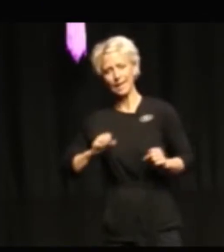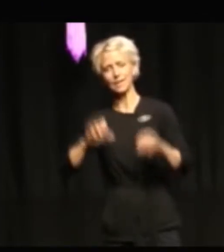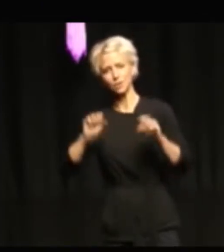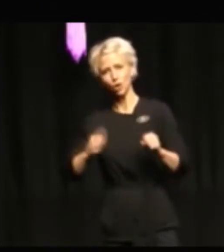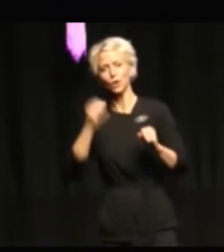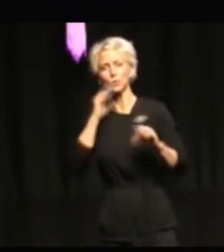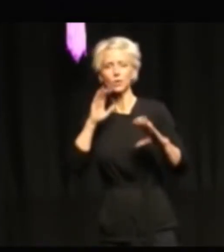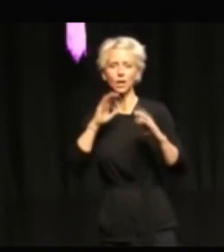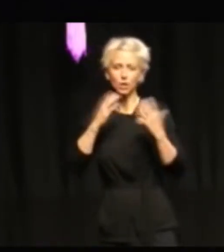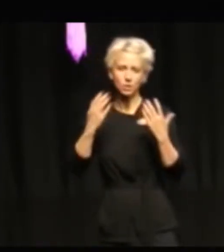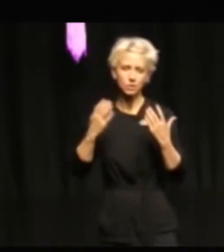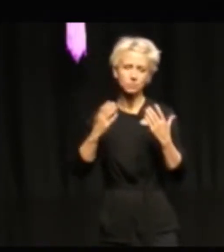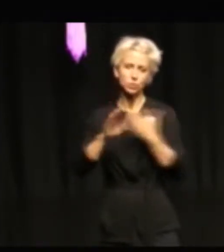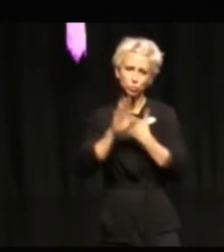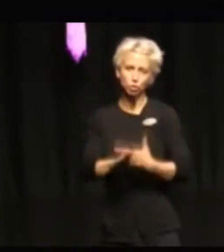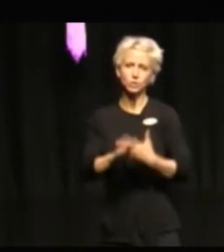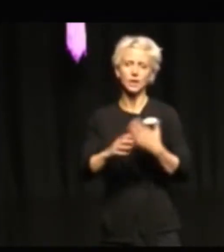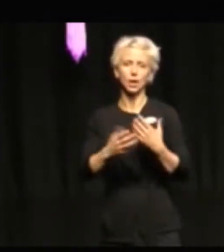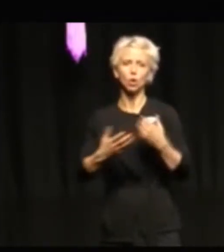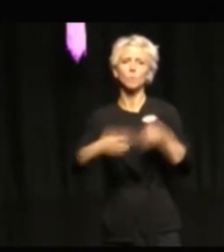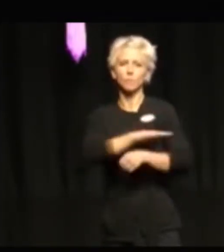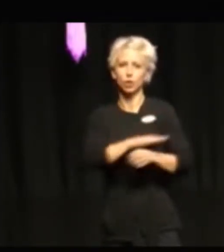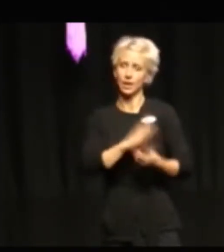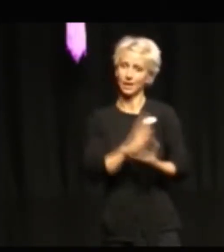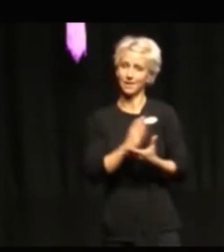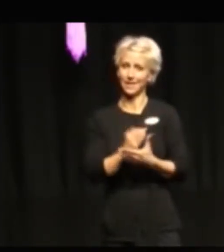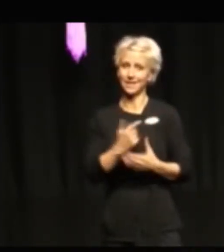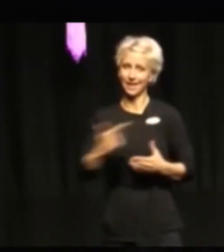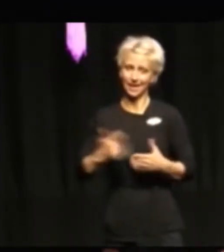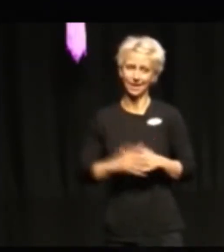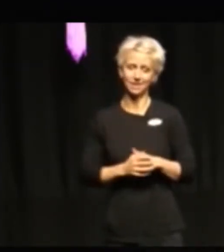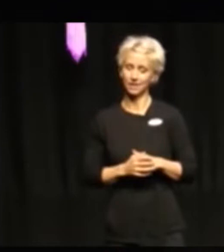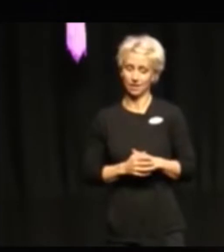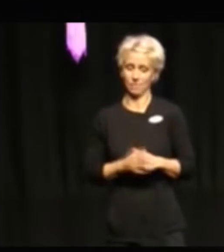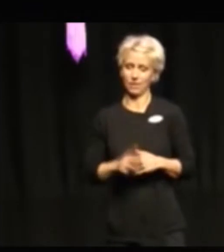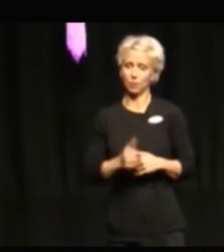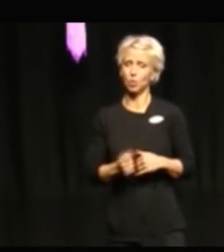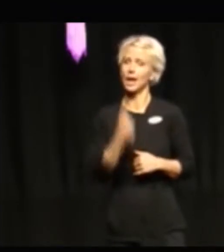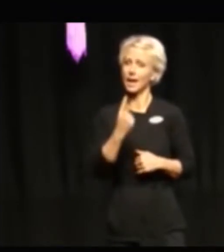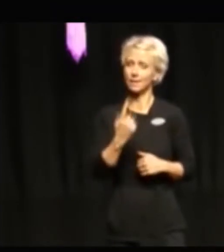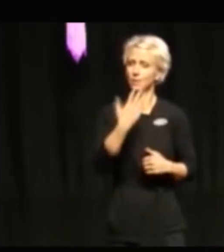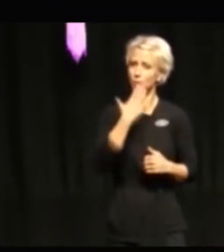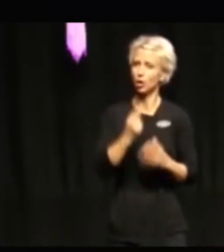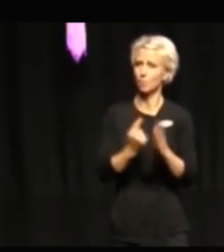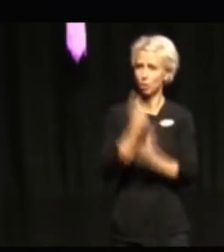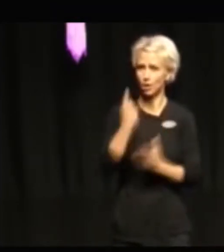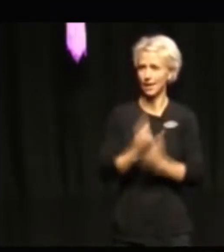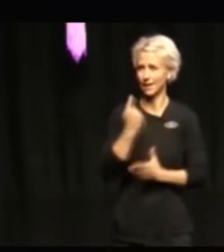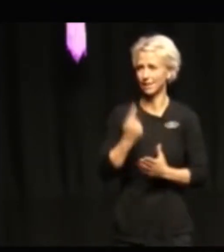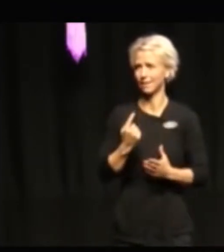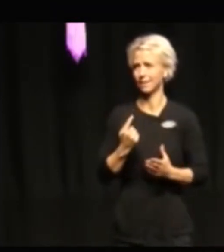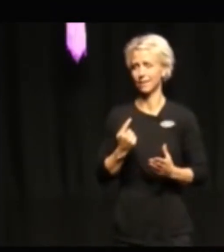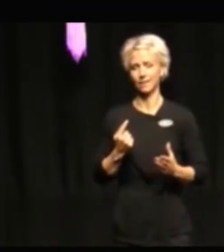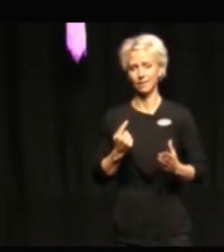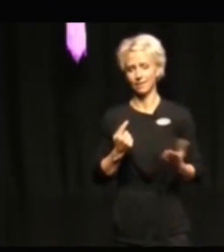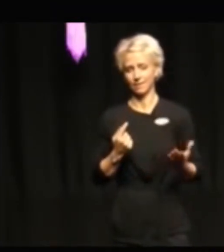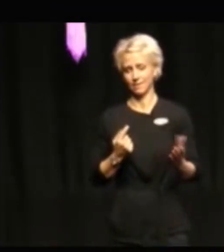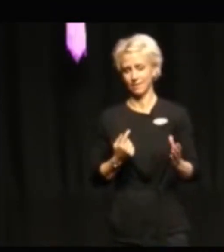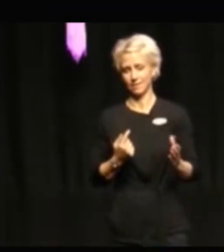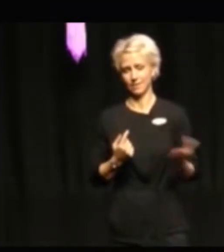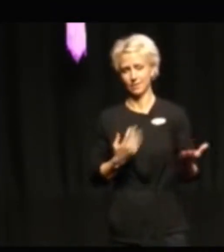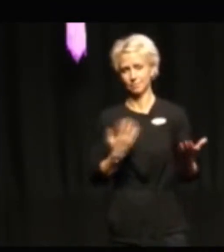fulfill this right. So, and this was really only possible after the